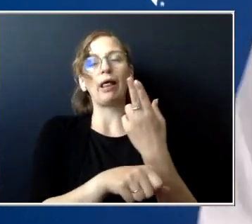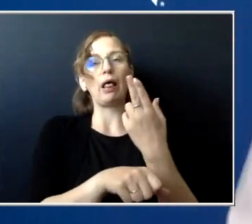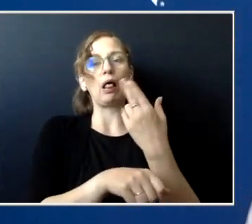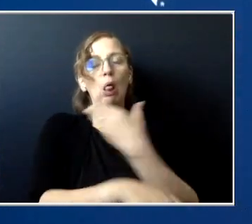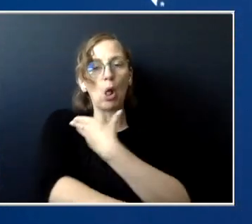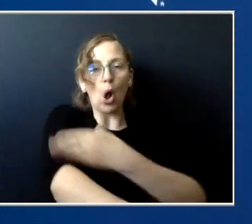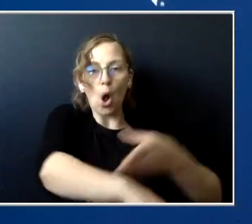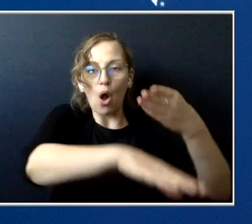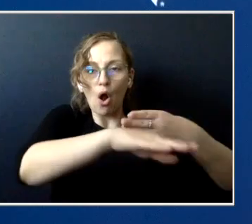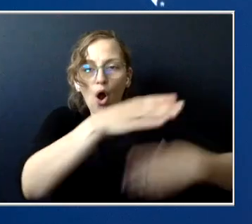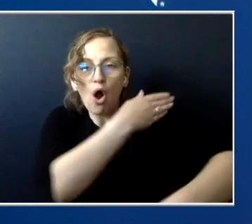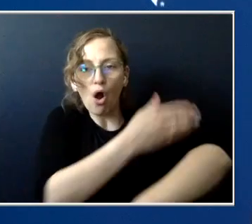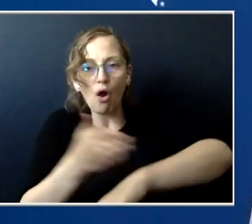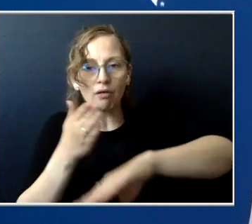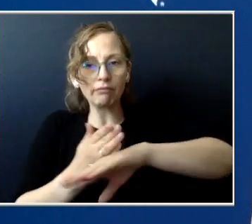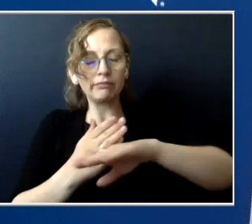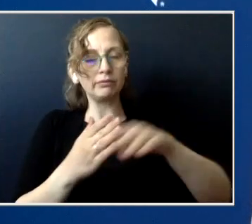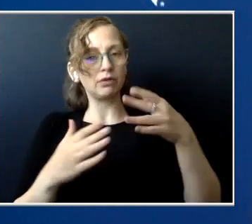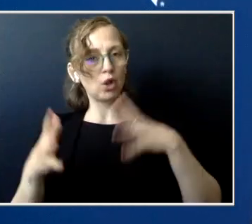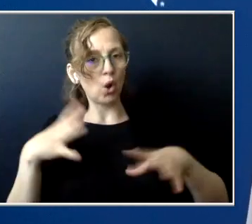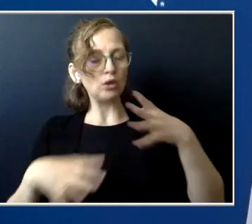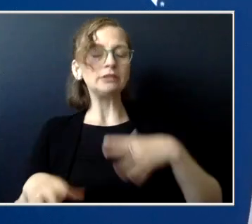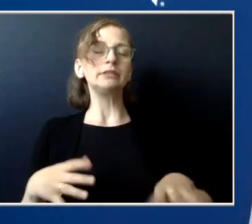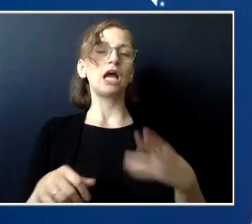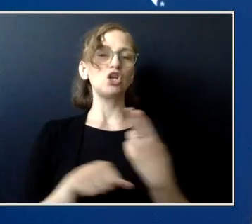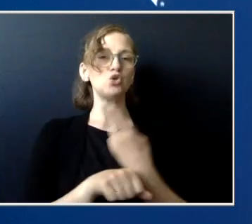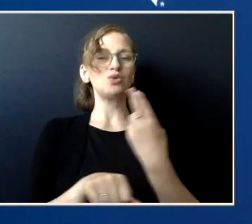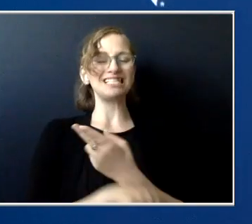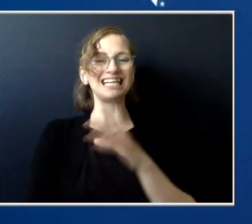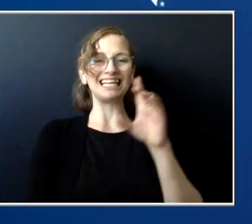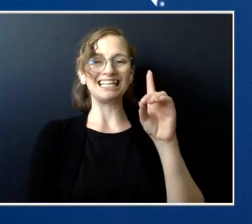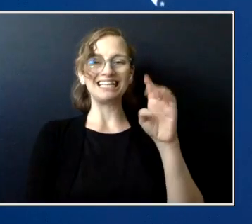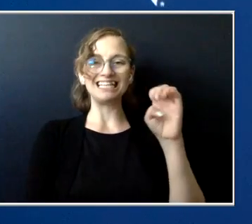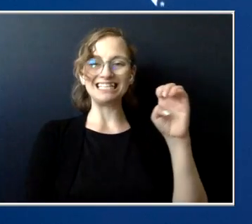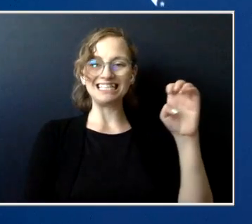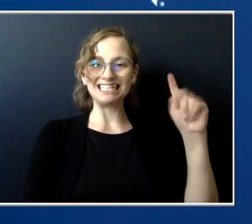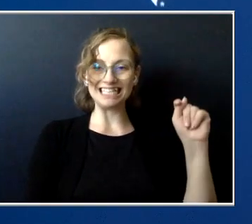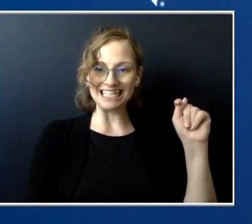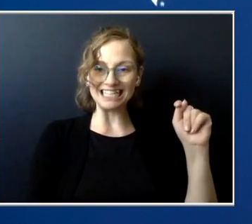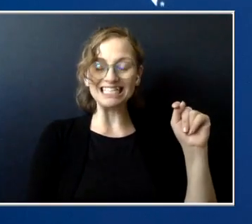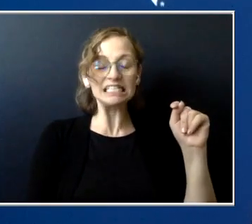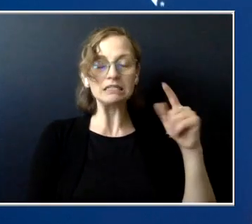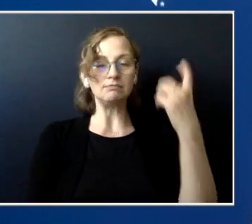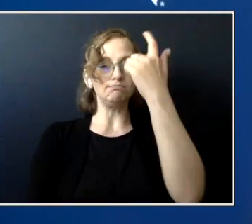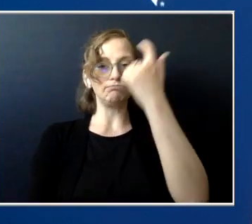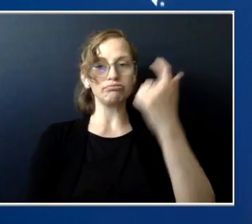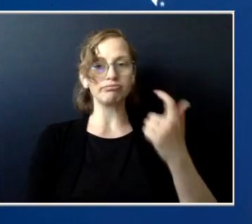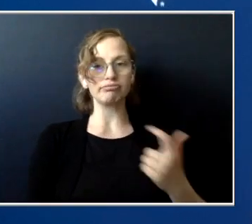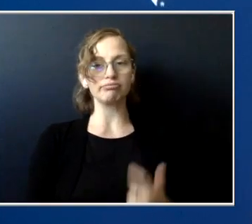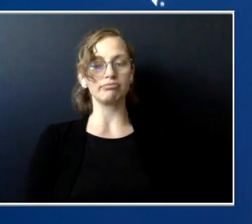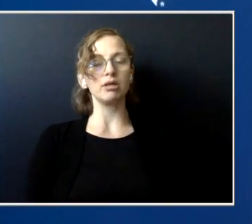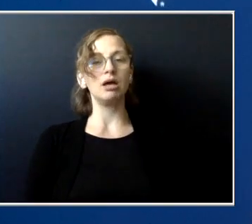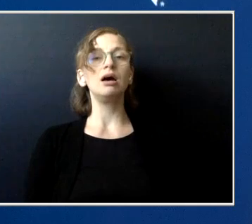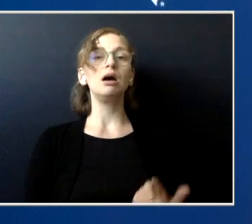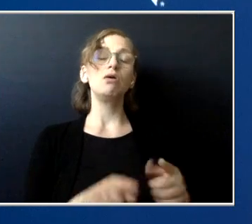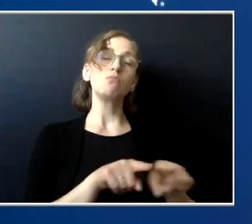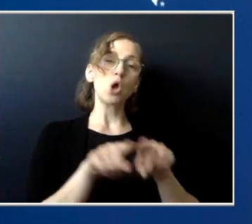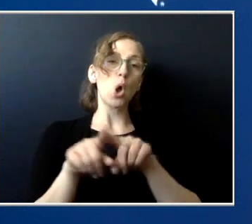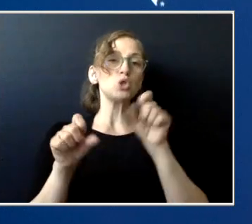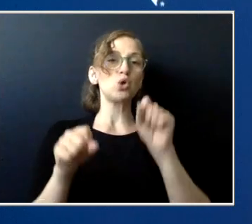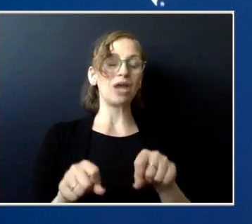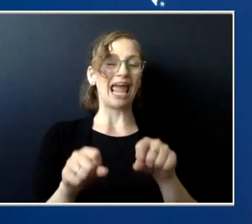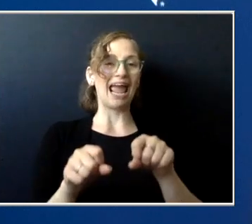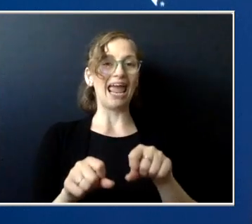insect repellent, and it's insect repellent with probably the most common substance is DEET. But you can also treat your clothes